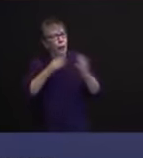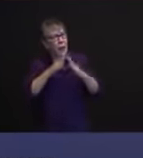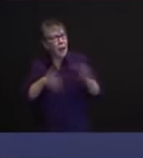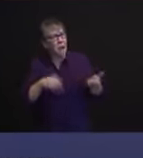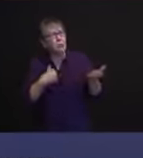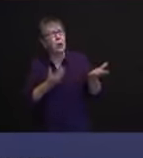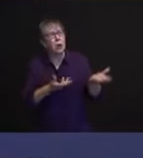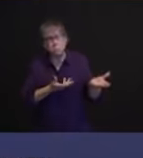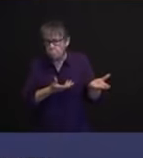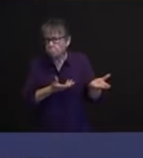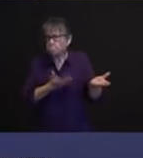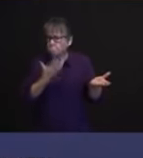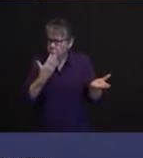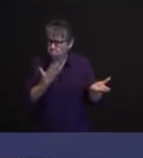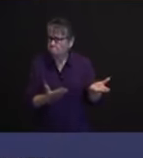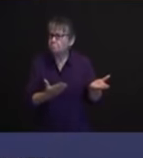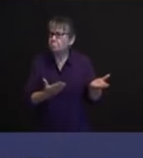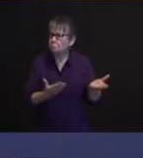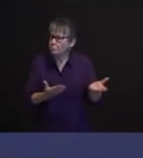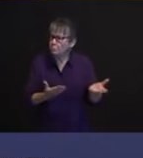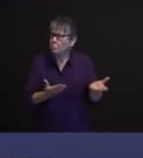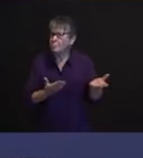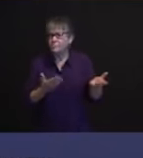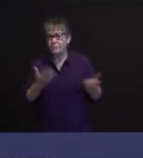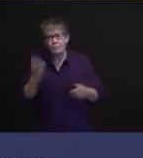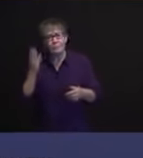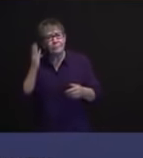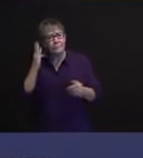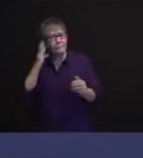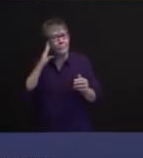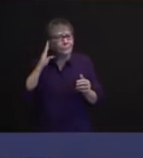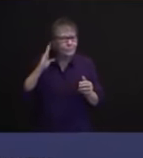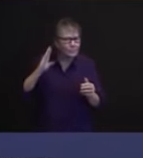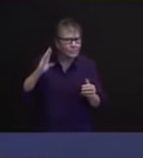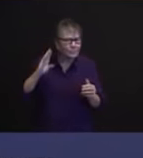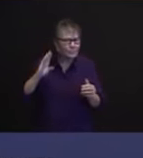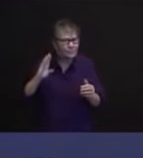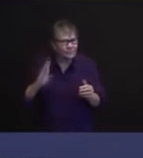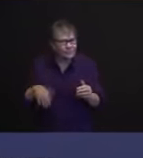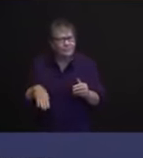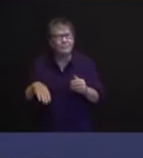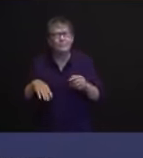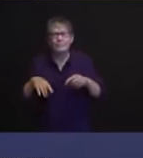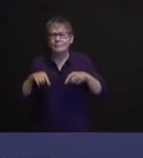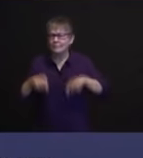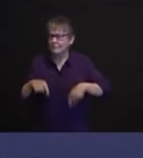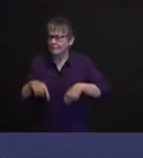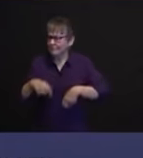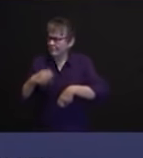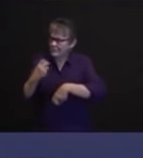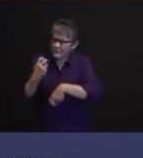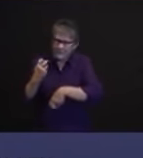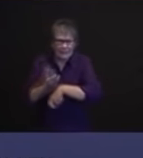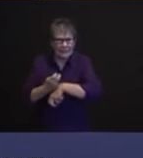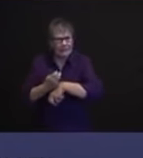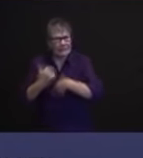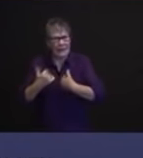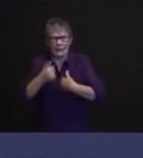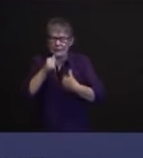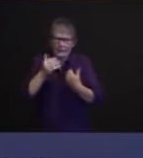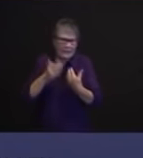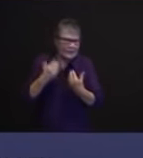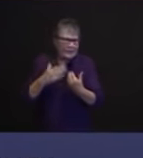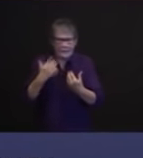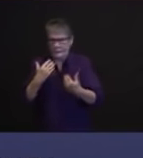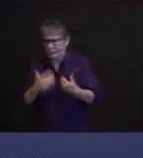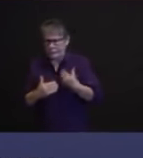still before us is enormous. And that is why linking up of the current administration and the next